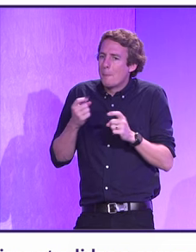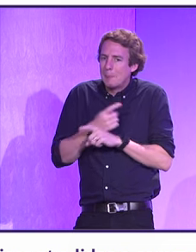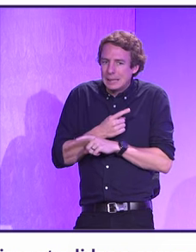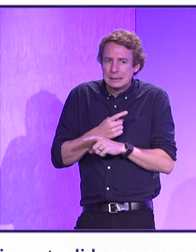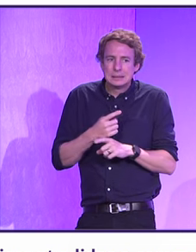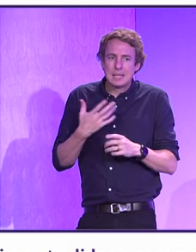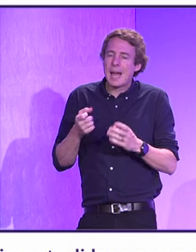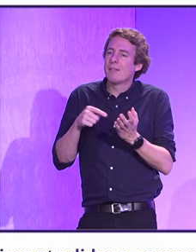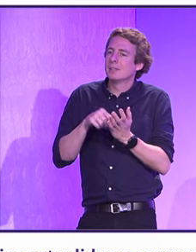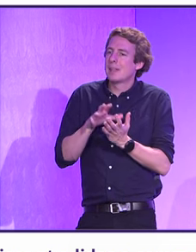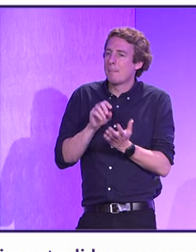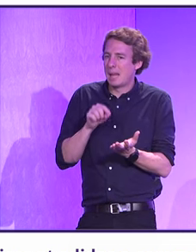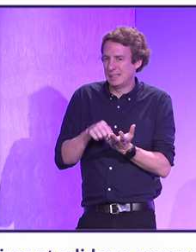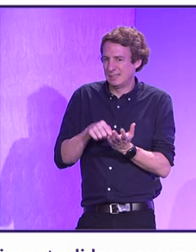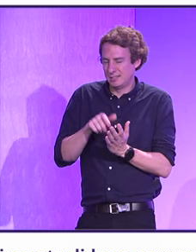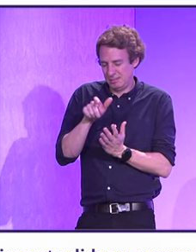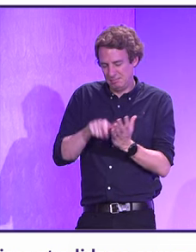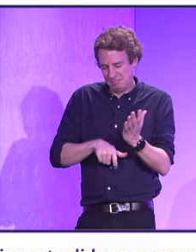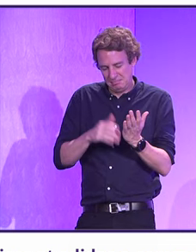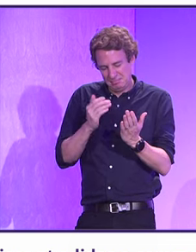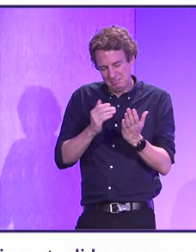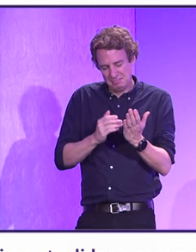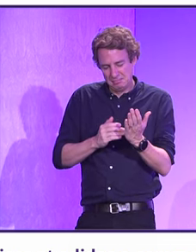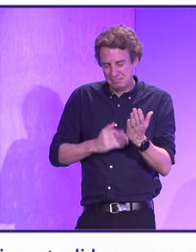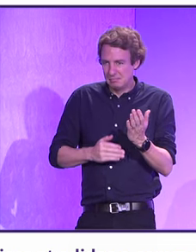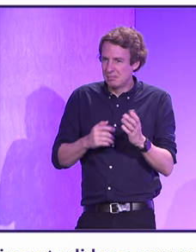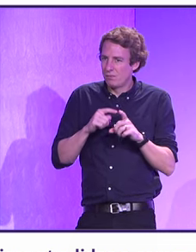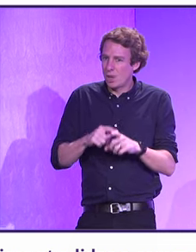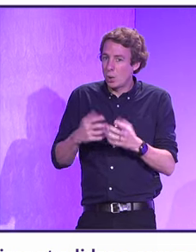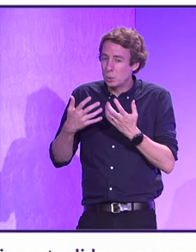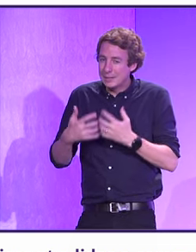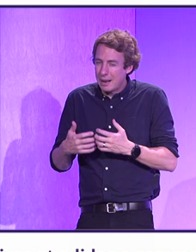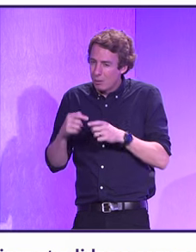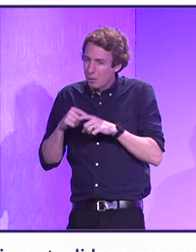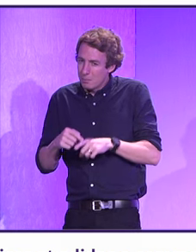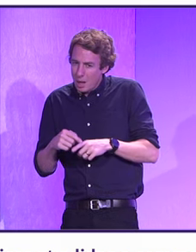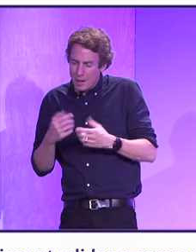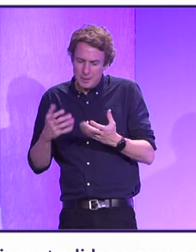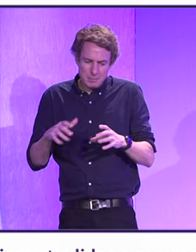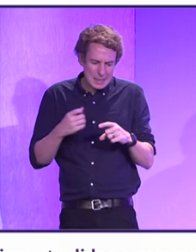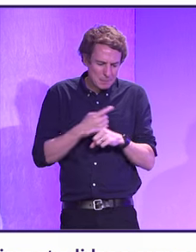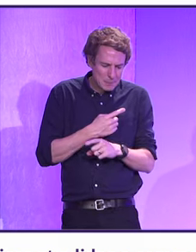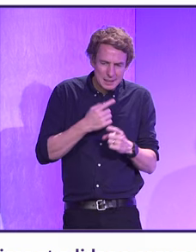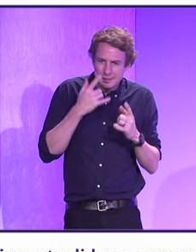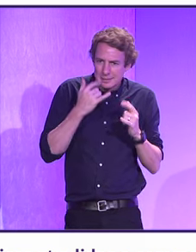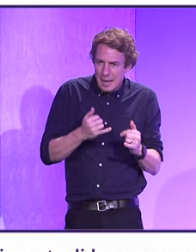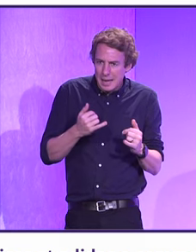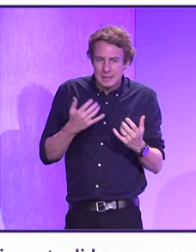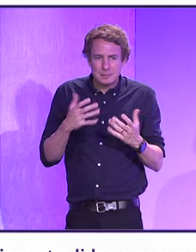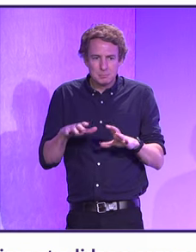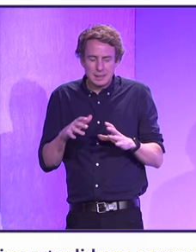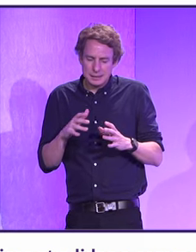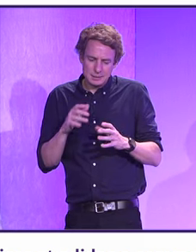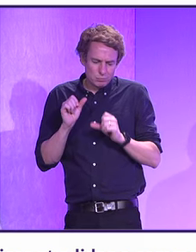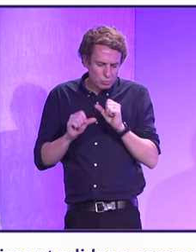what did we miss? We have a template, we go through technical components, what we missed technically, is it observability missing, was it a